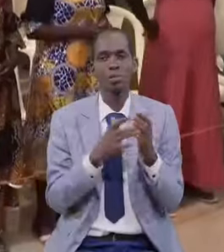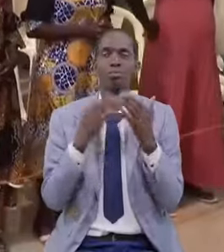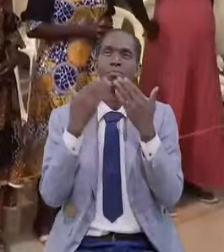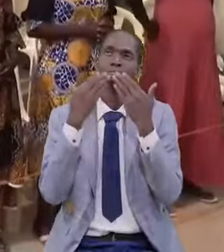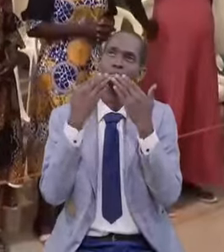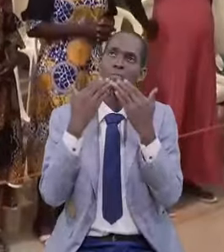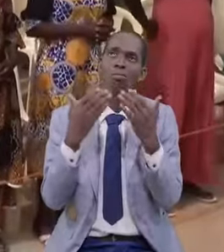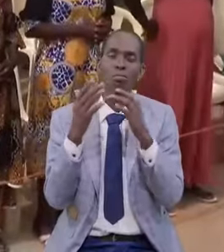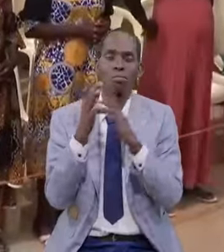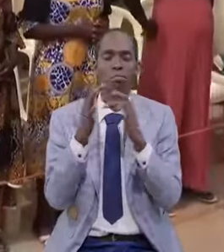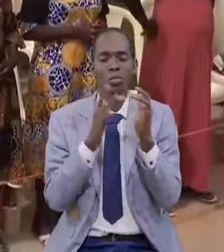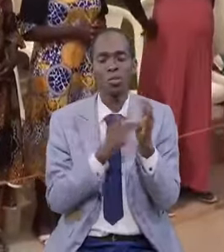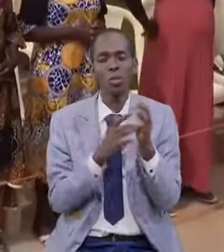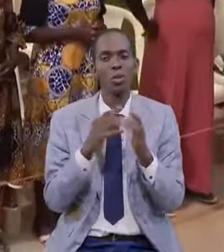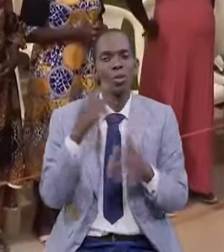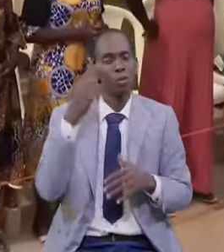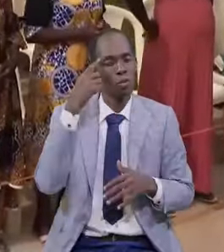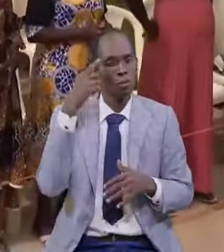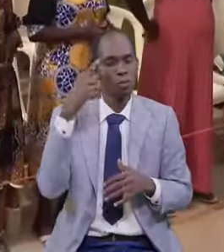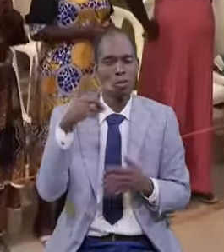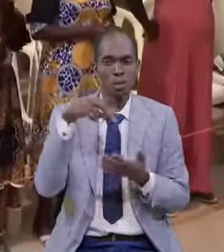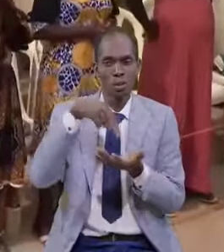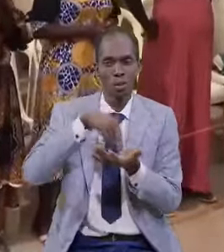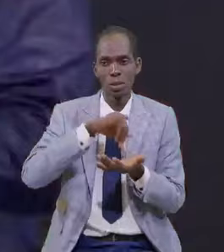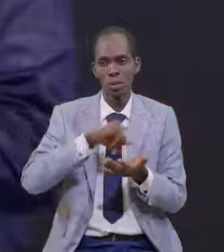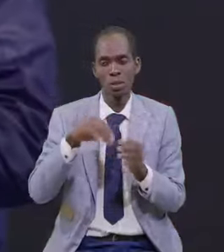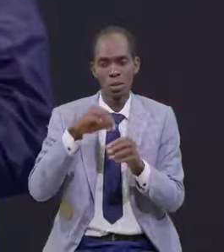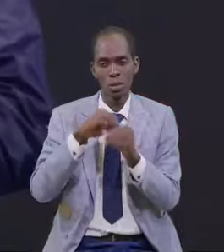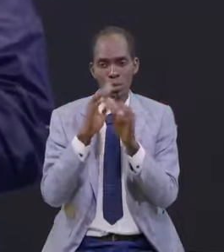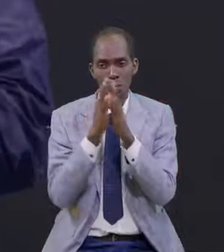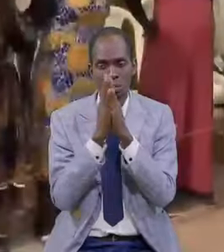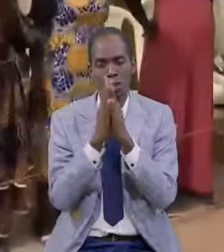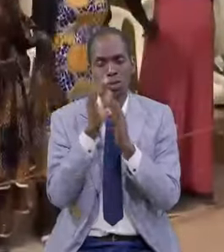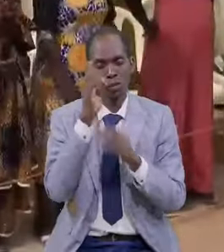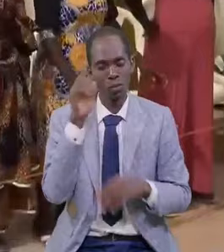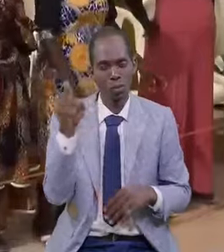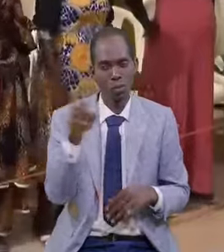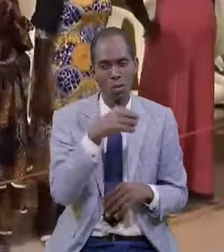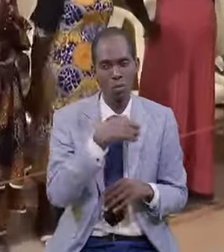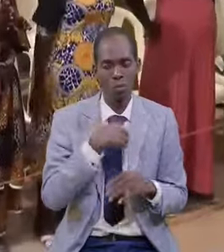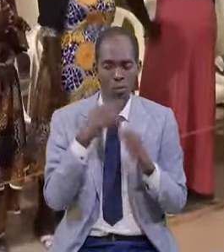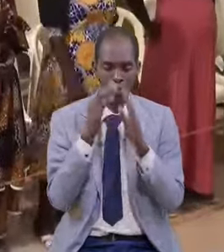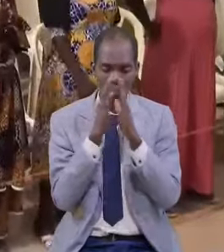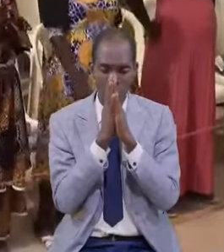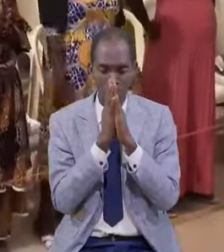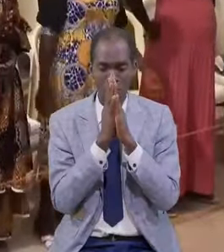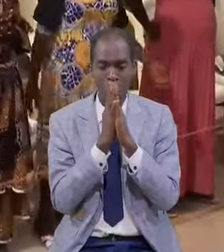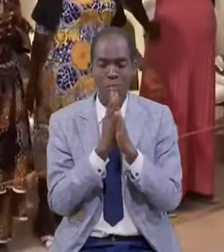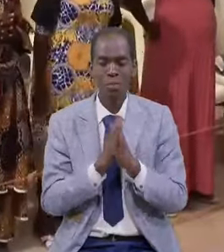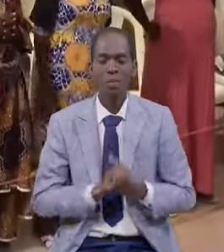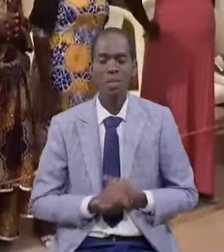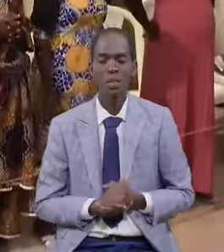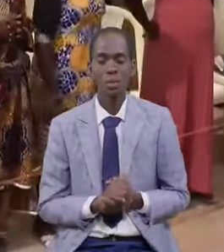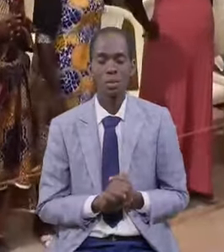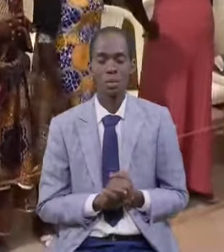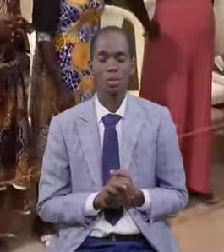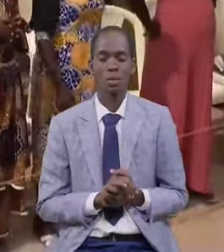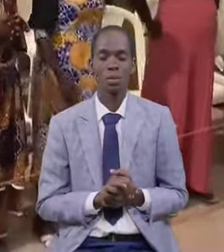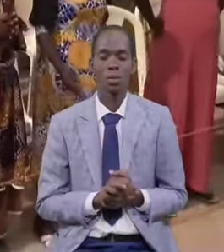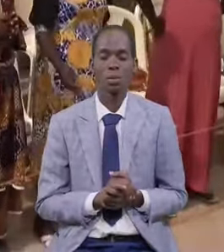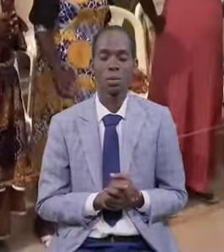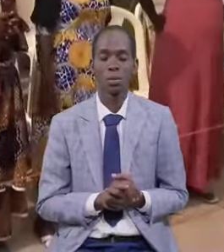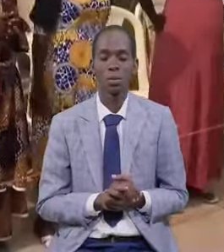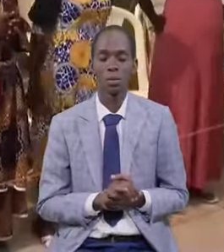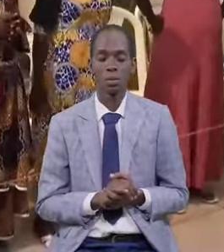for that privilege of interceding on our behalf let's pray to Jesus pray pray